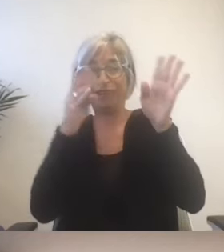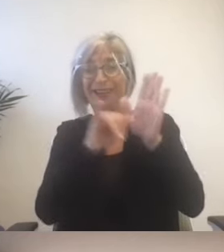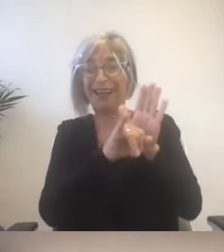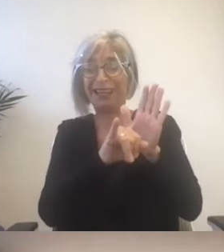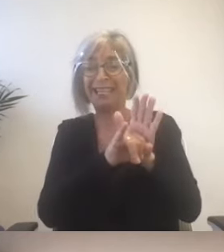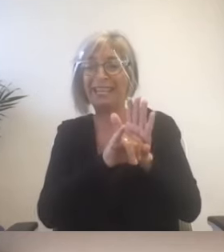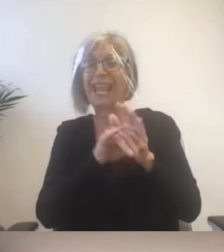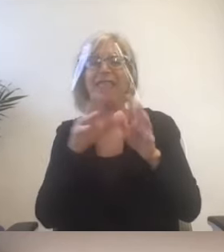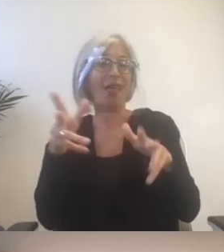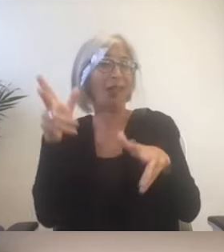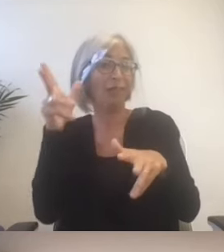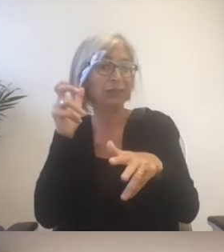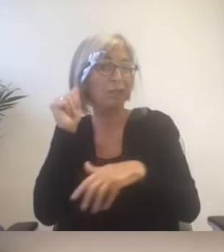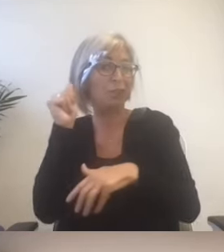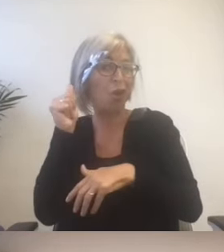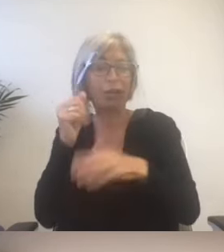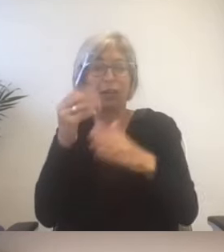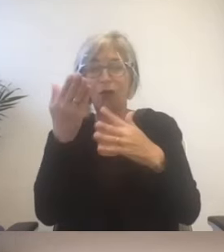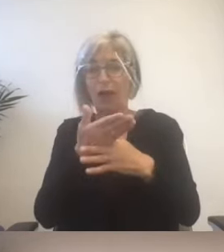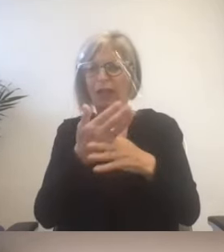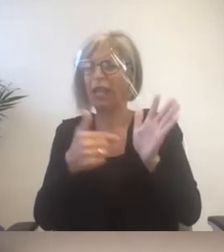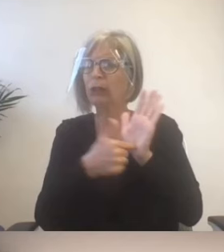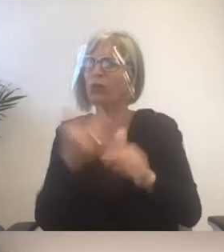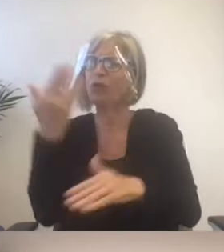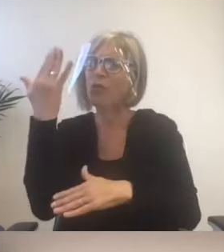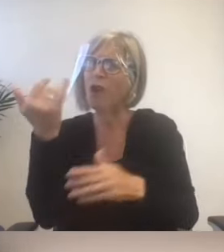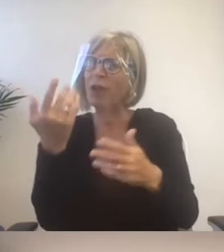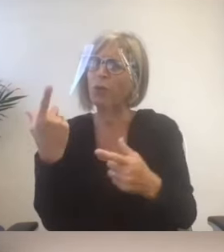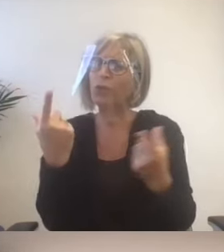audio file. And I'll show you why we do that.